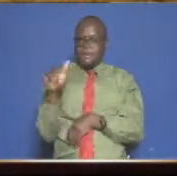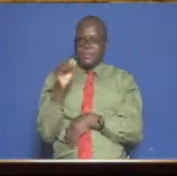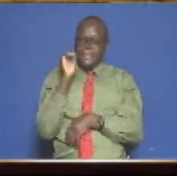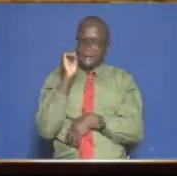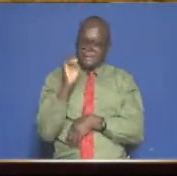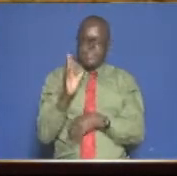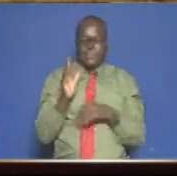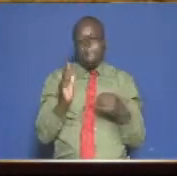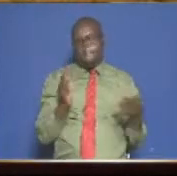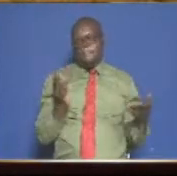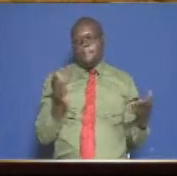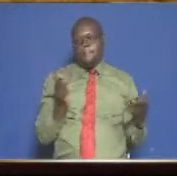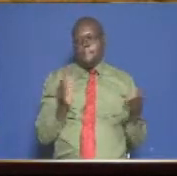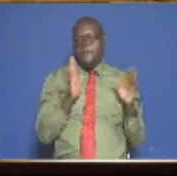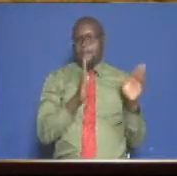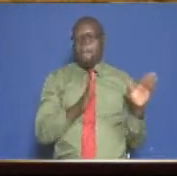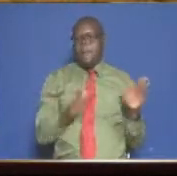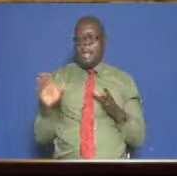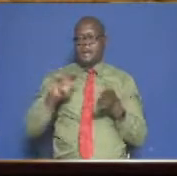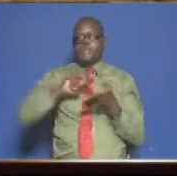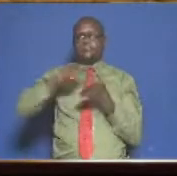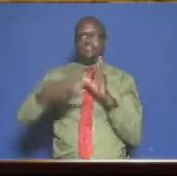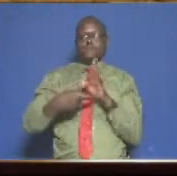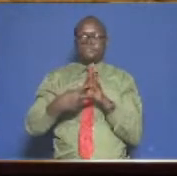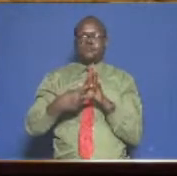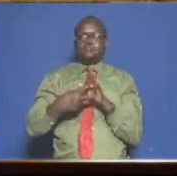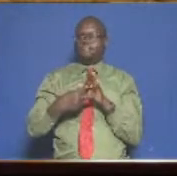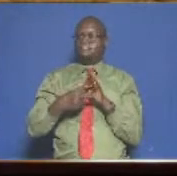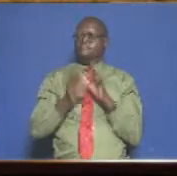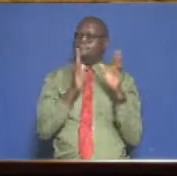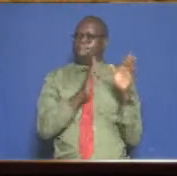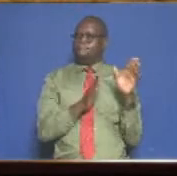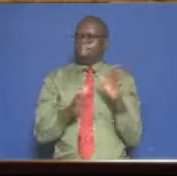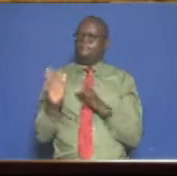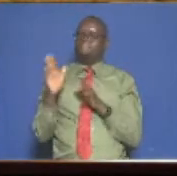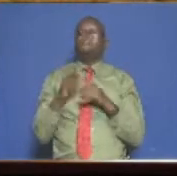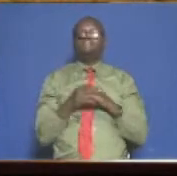expensive arrangements, contractual arrangements?